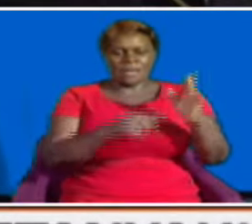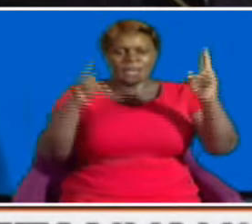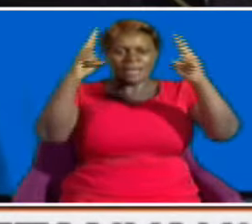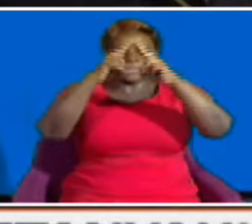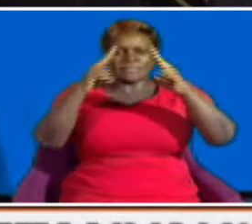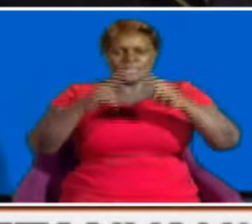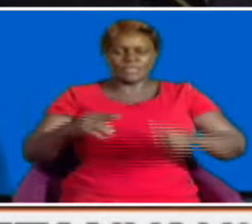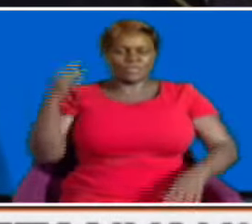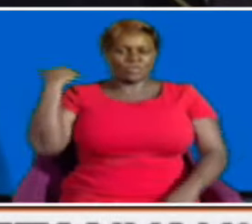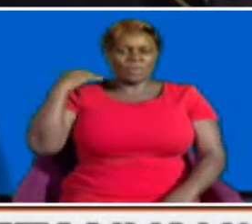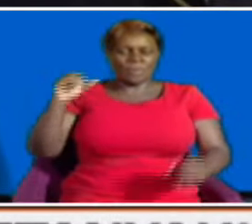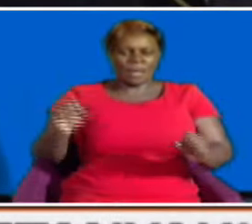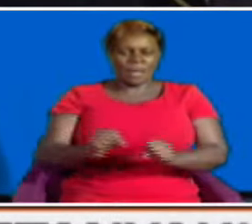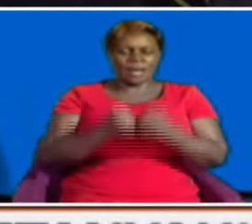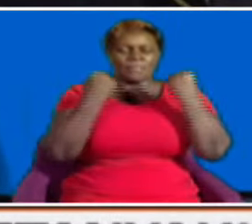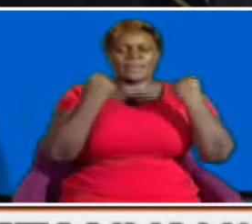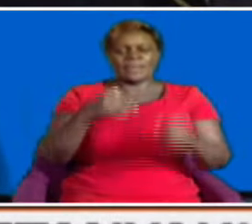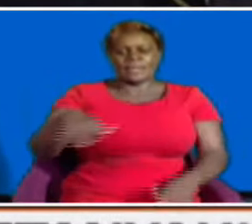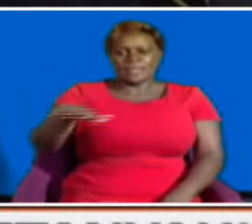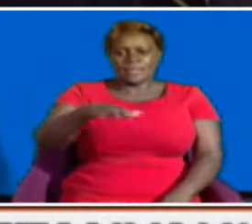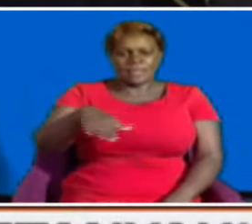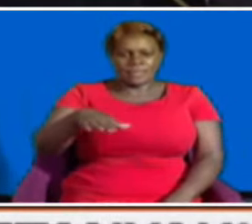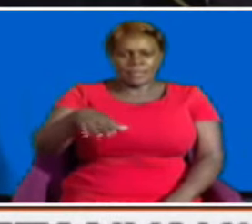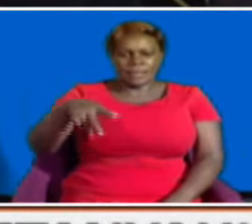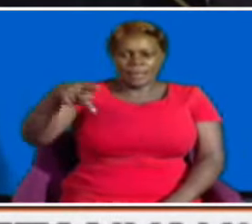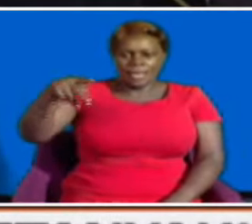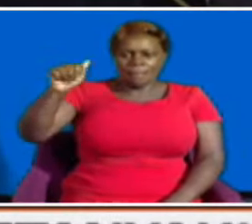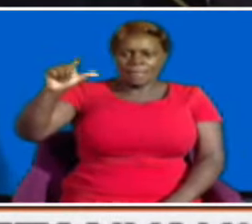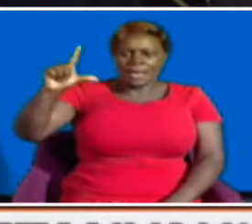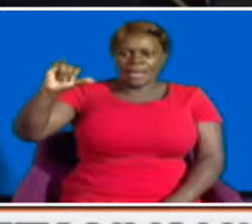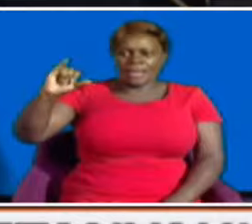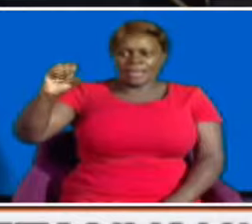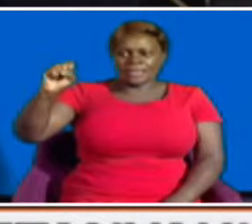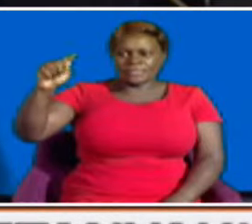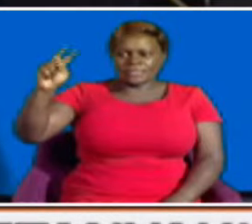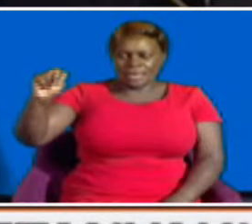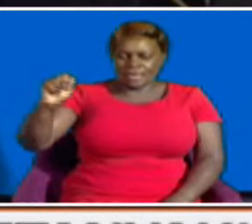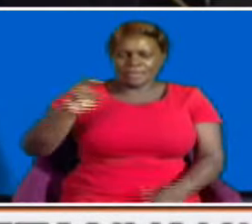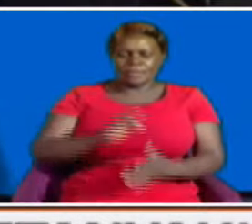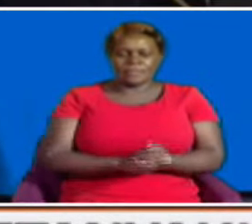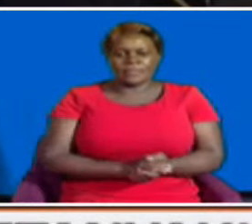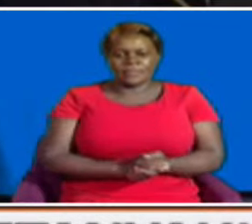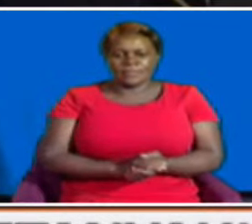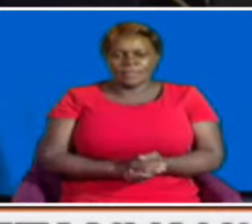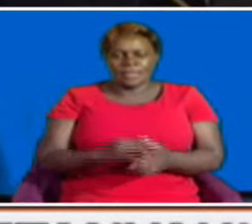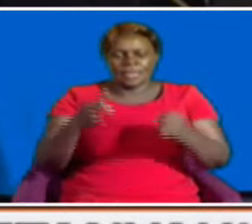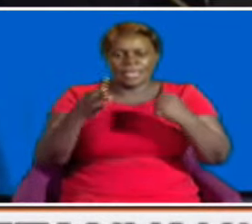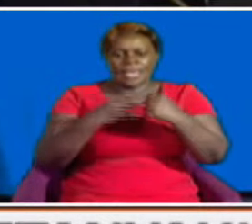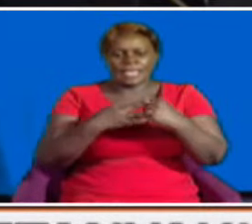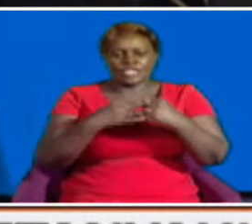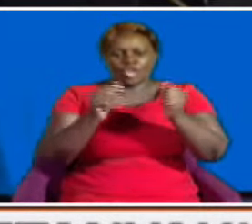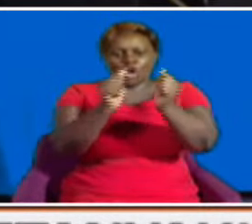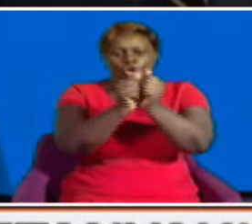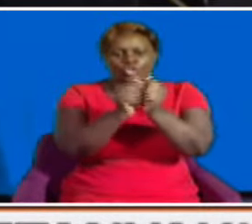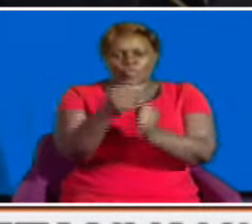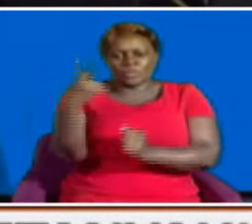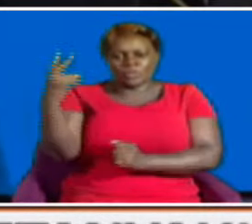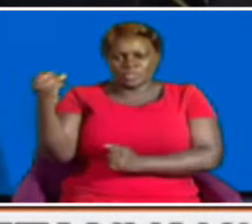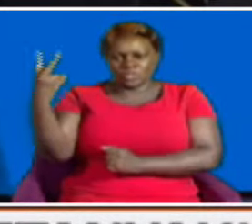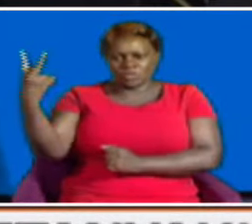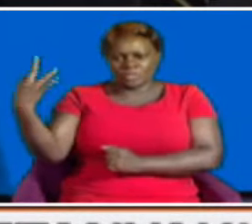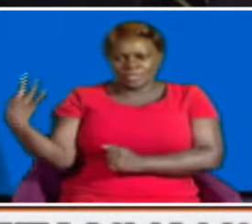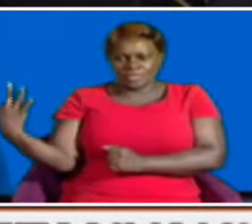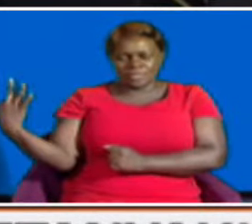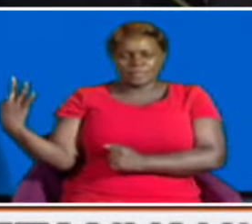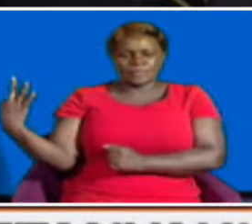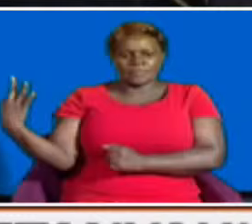crimes committed on the territory of the State of Palestine from at least the 8th of October 2023.